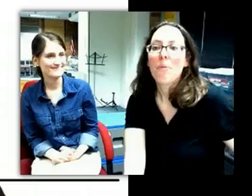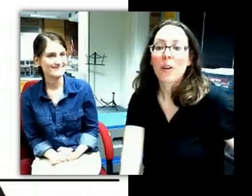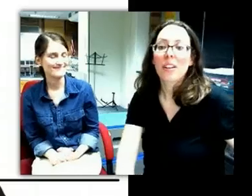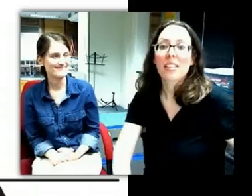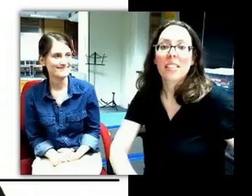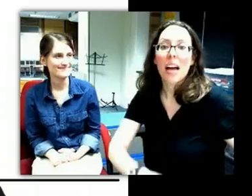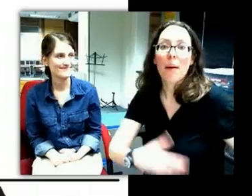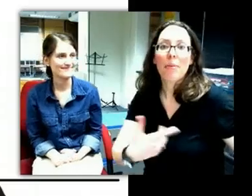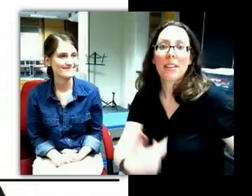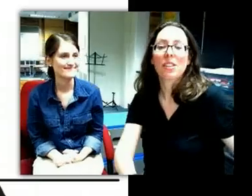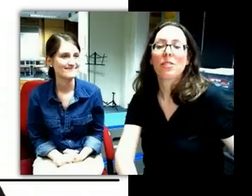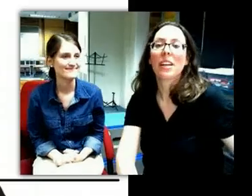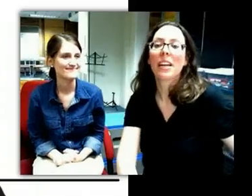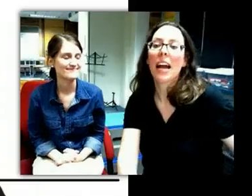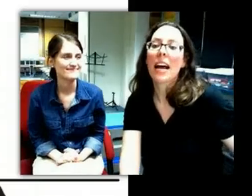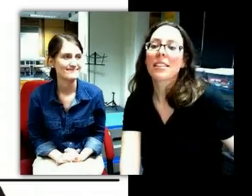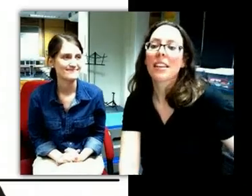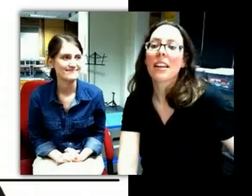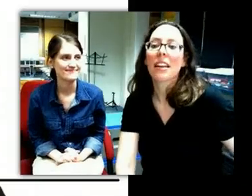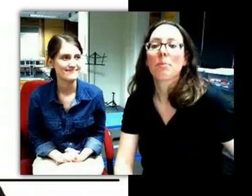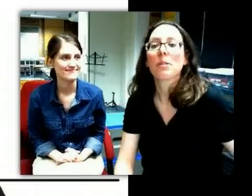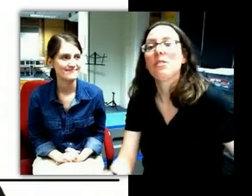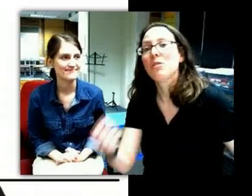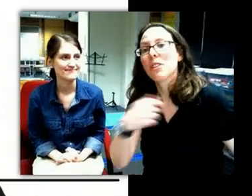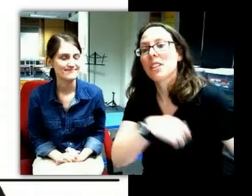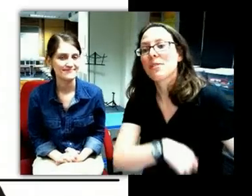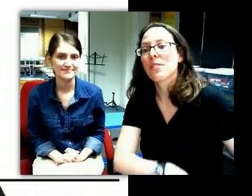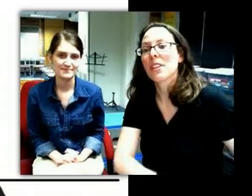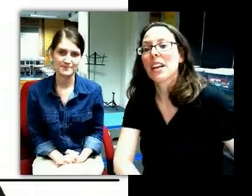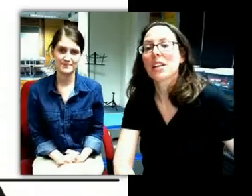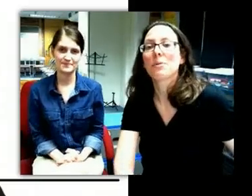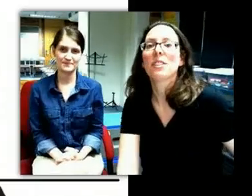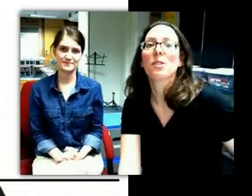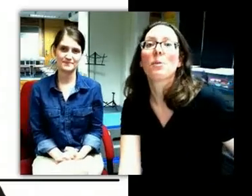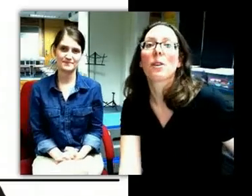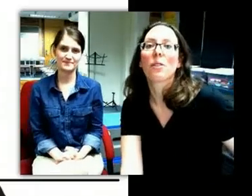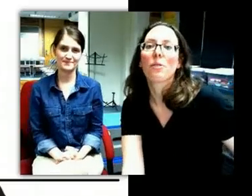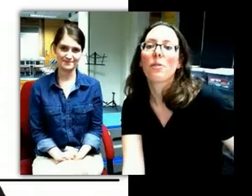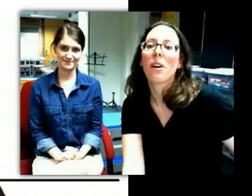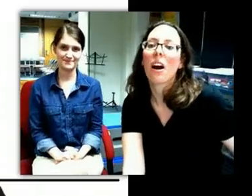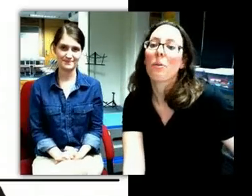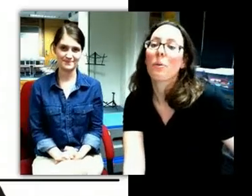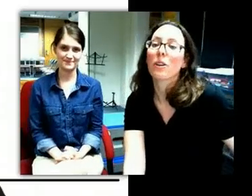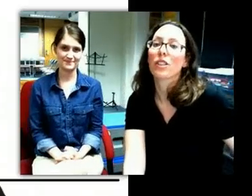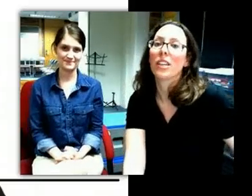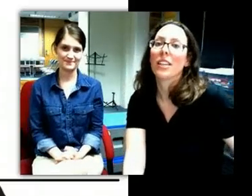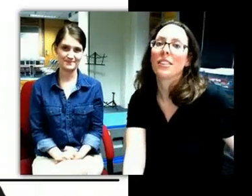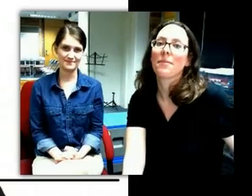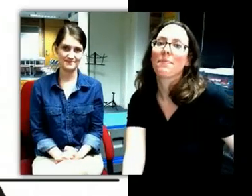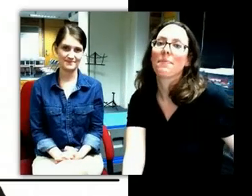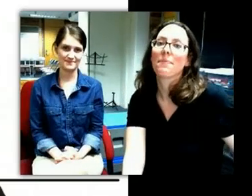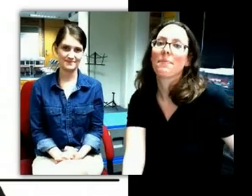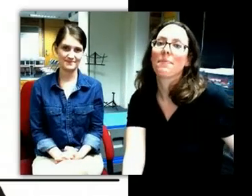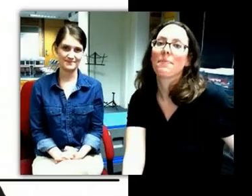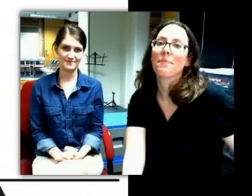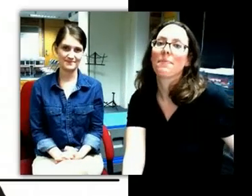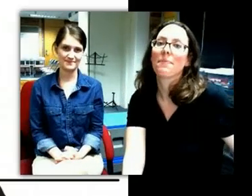we're gonna stop this screencast, and then please join us for the next one to work through our worksheet.